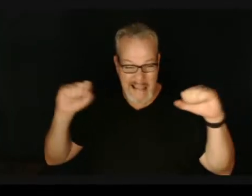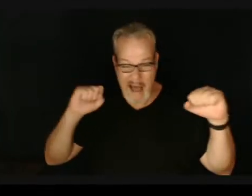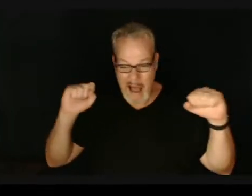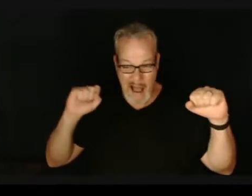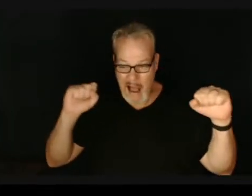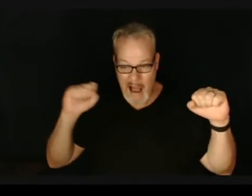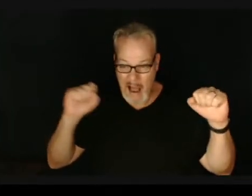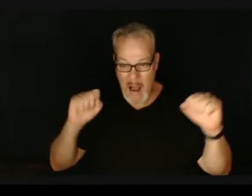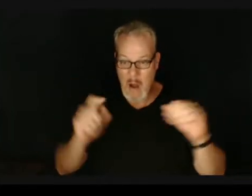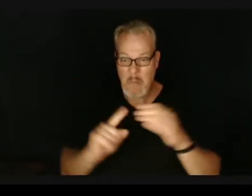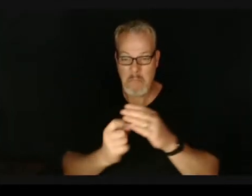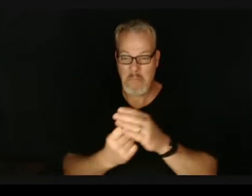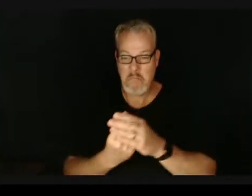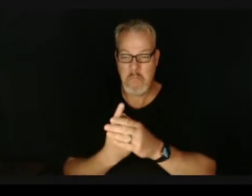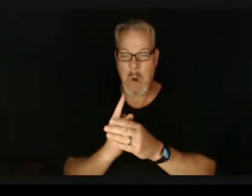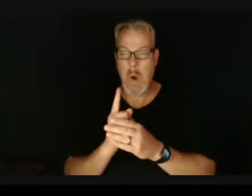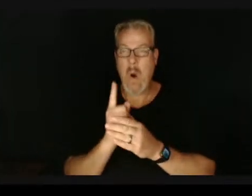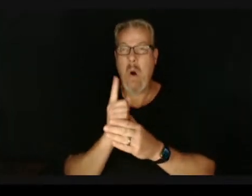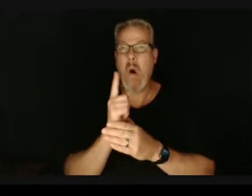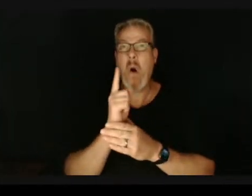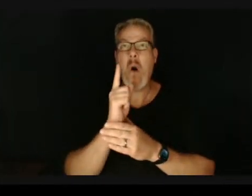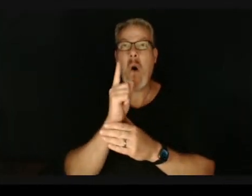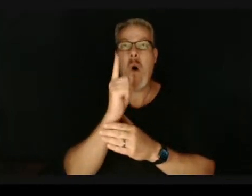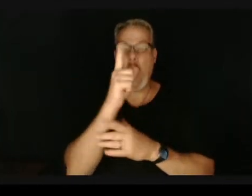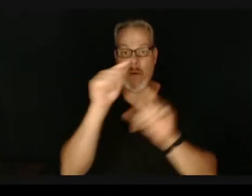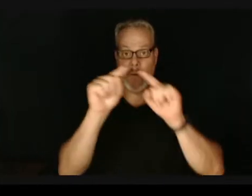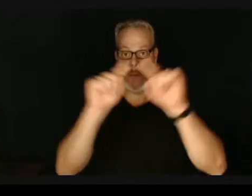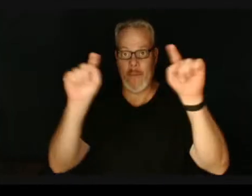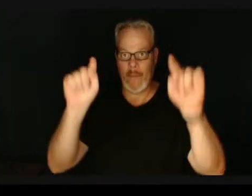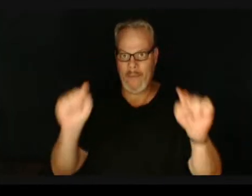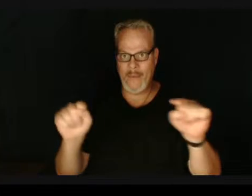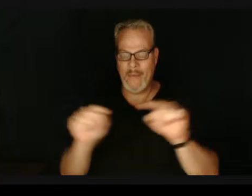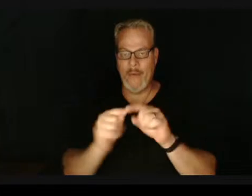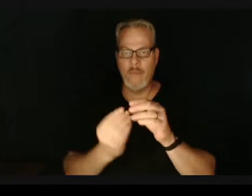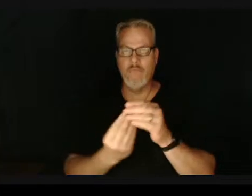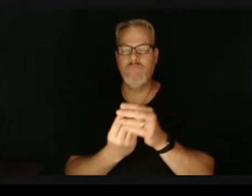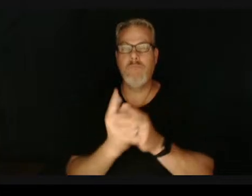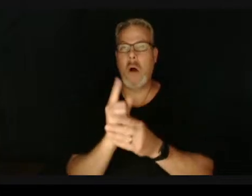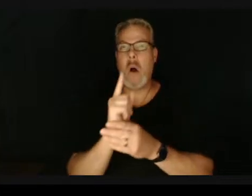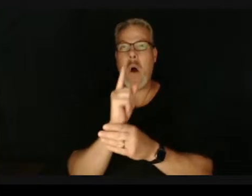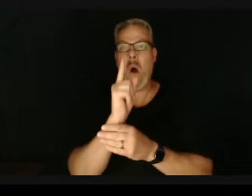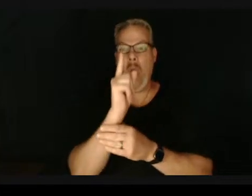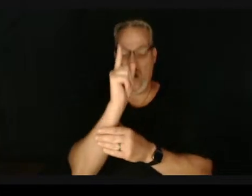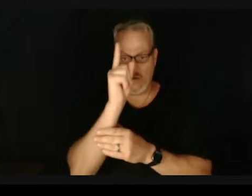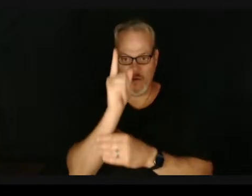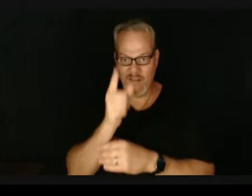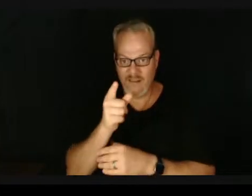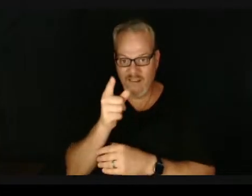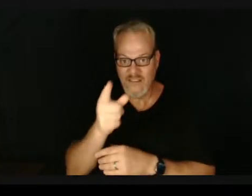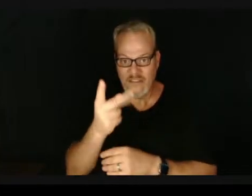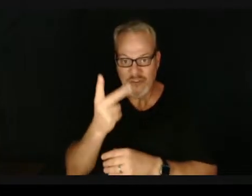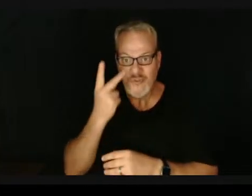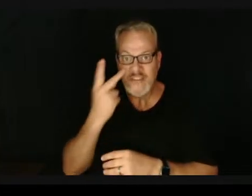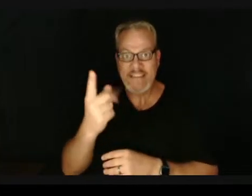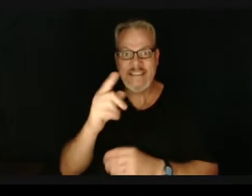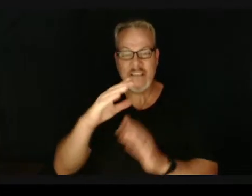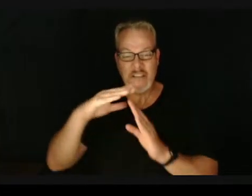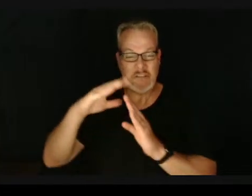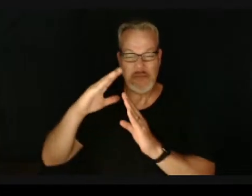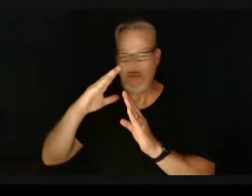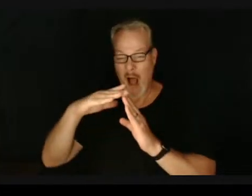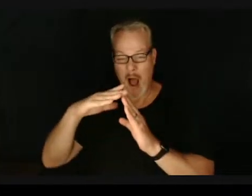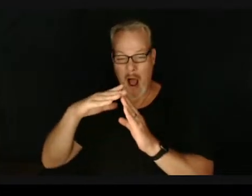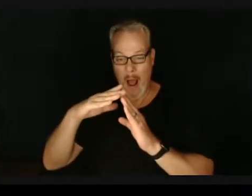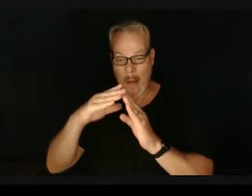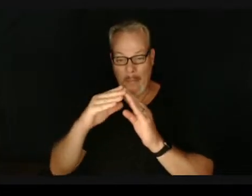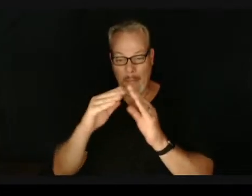shooting way red off the screen, even in this view, right? But I don't really look for the red that's falling, that's doing the words falling back down